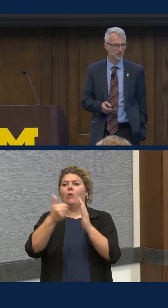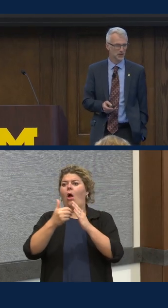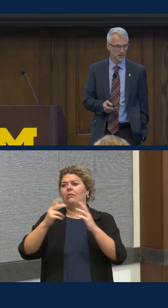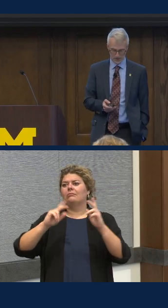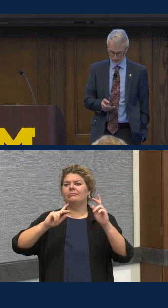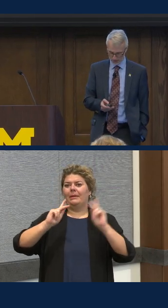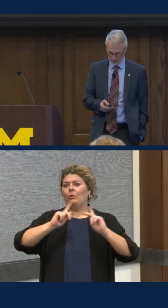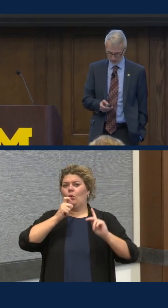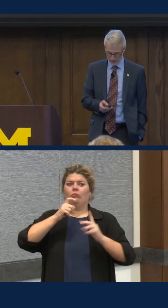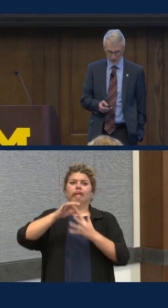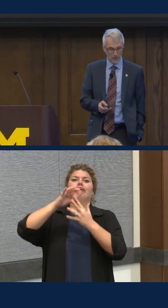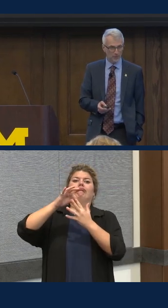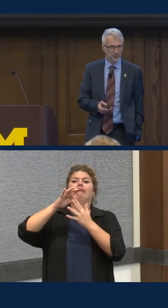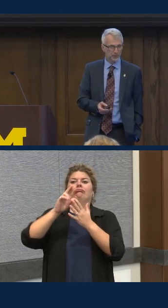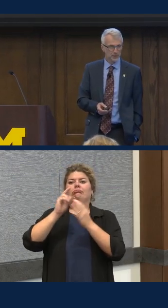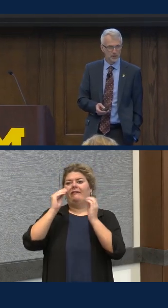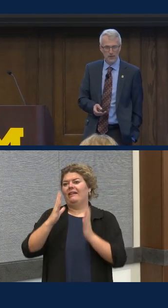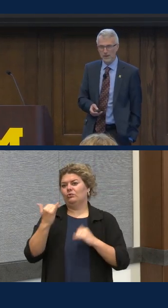today.